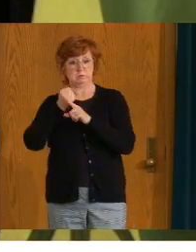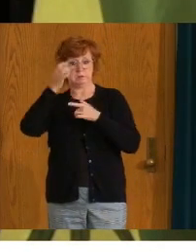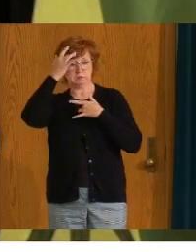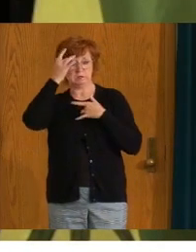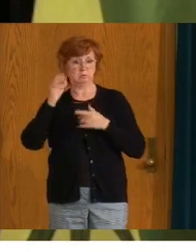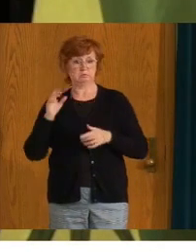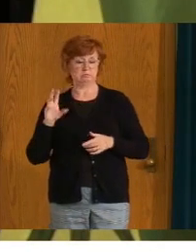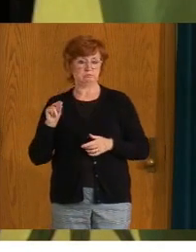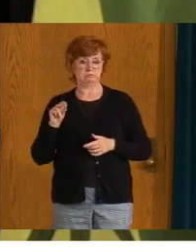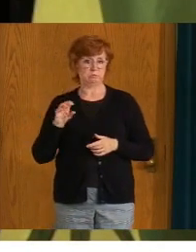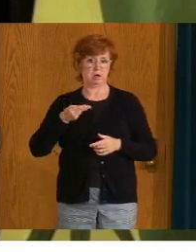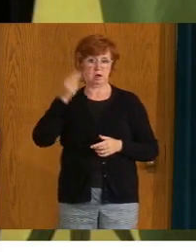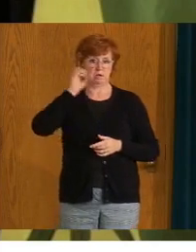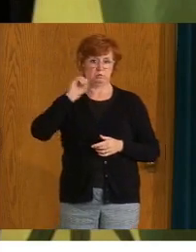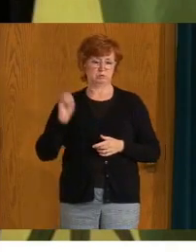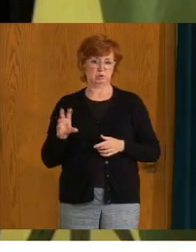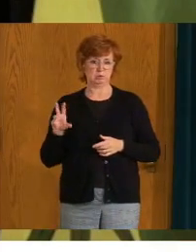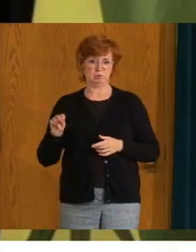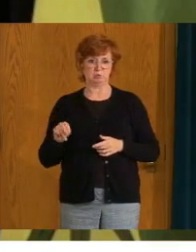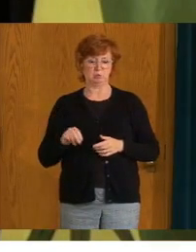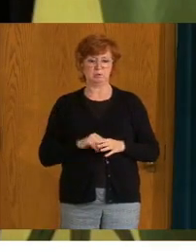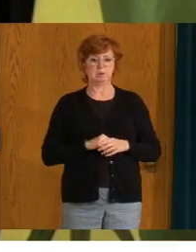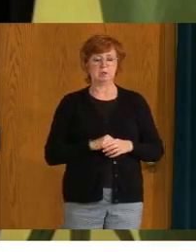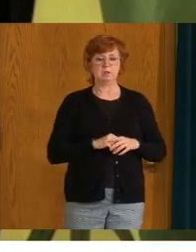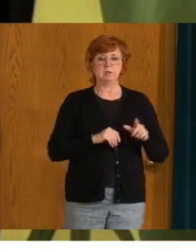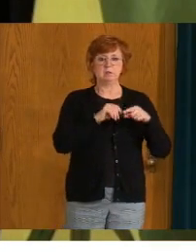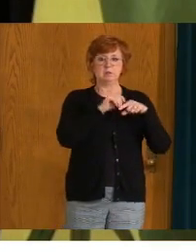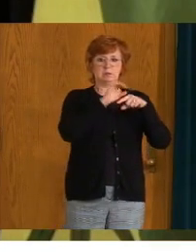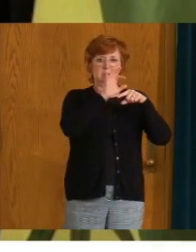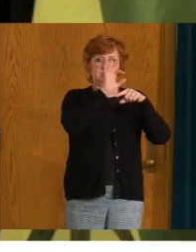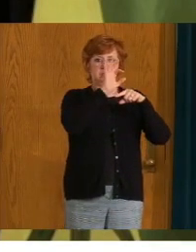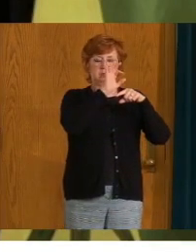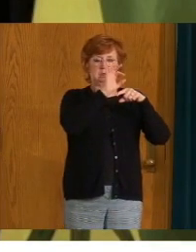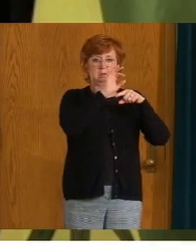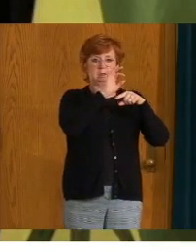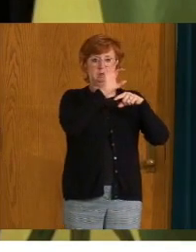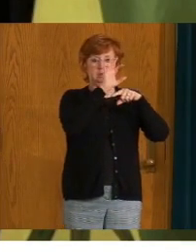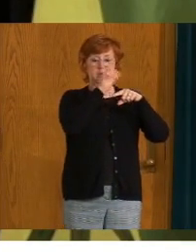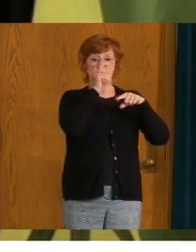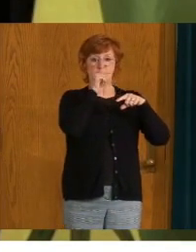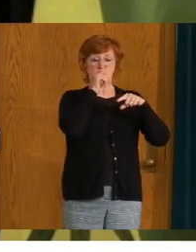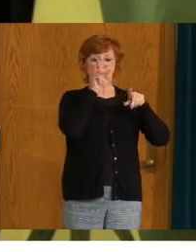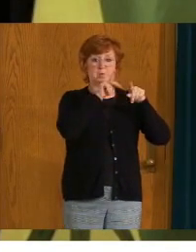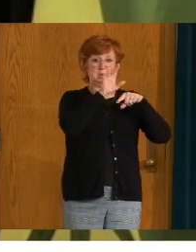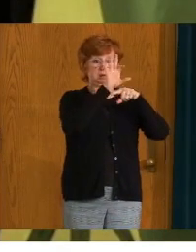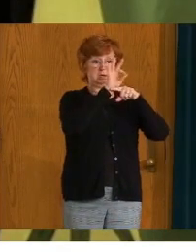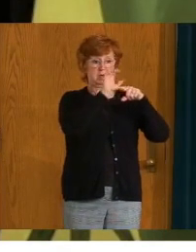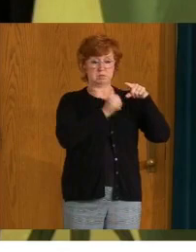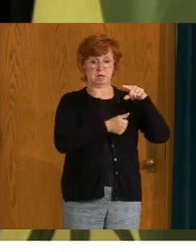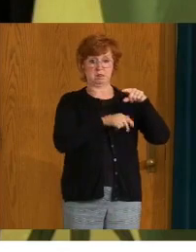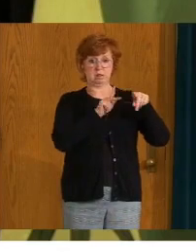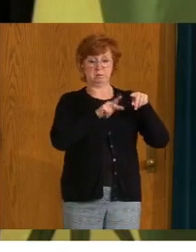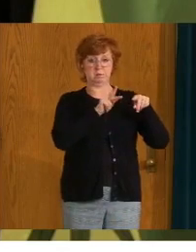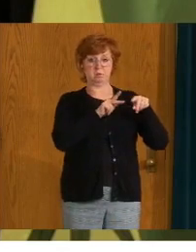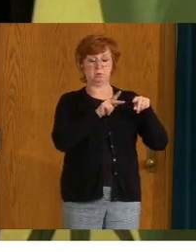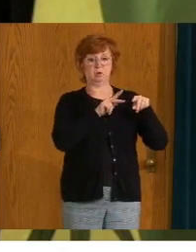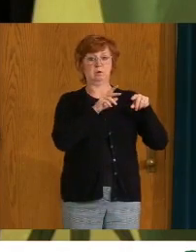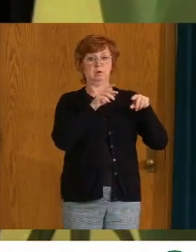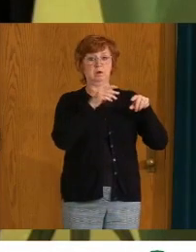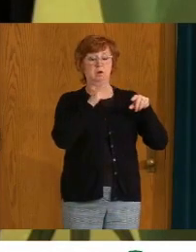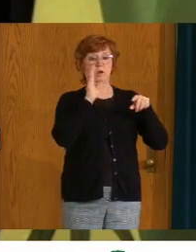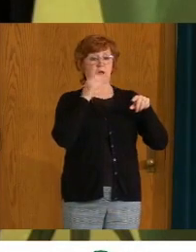over 9 out of 10 people do get COVID, are unvaccinated, and ultimately some of them are going to get sick. Will it be you? I don't